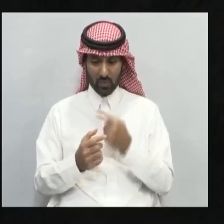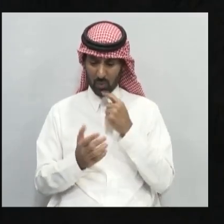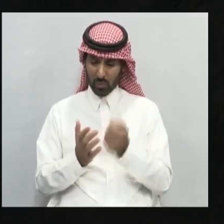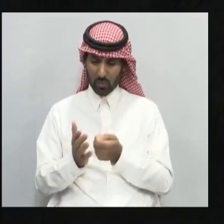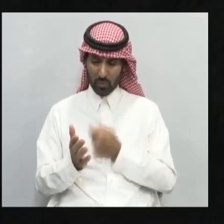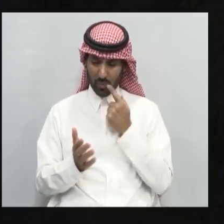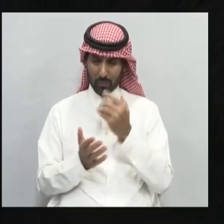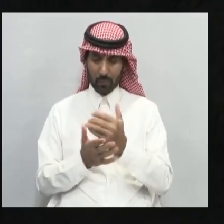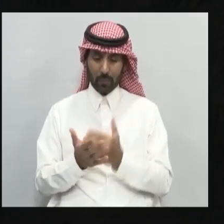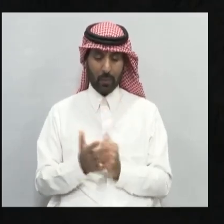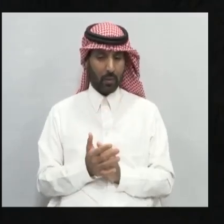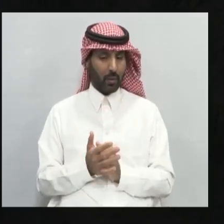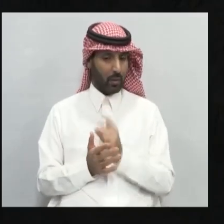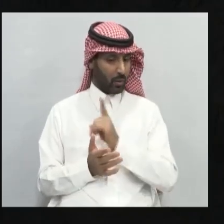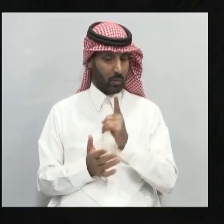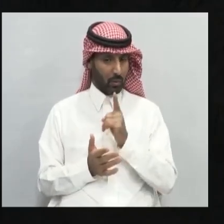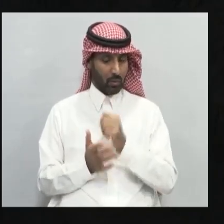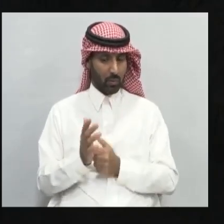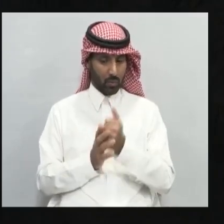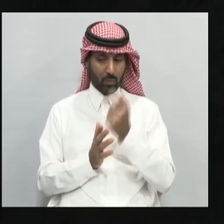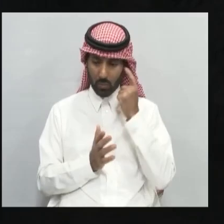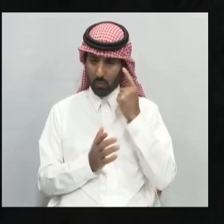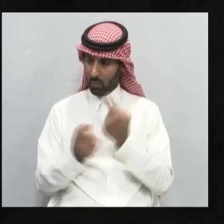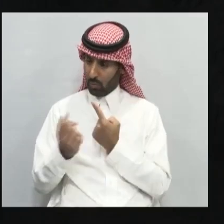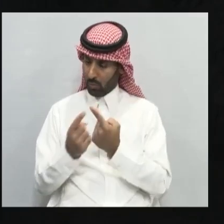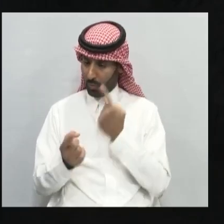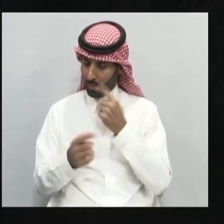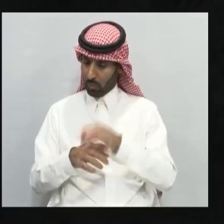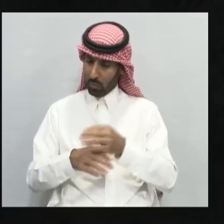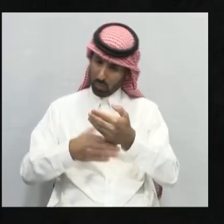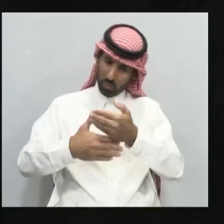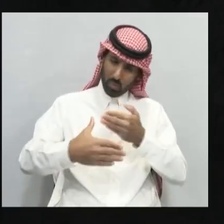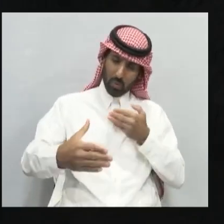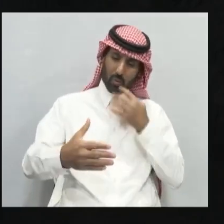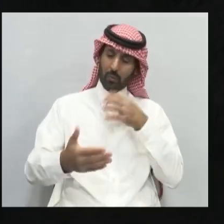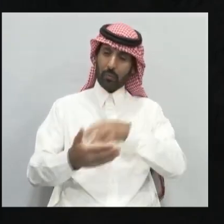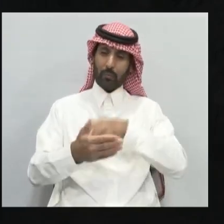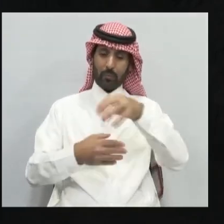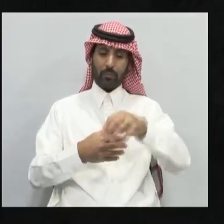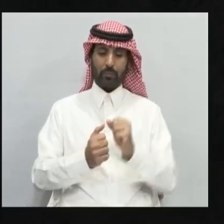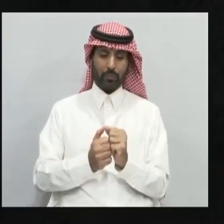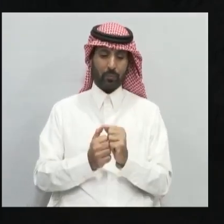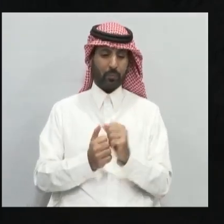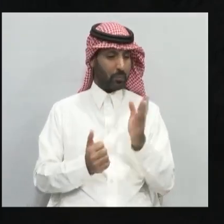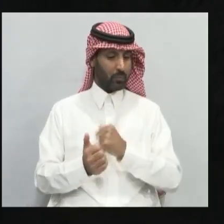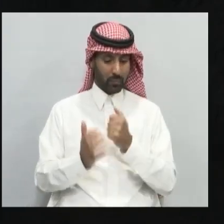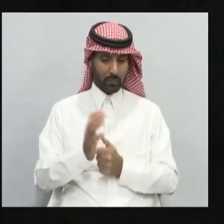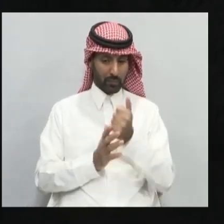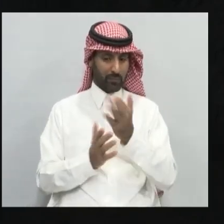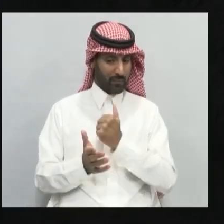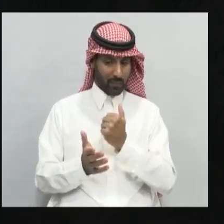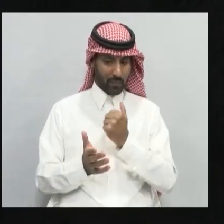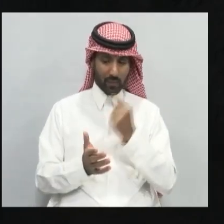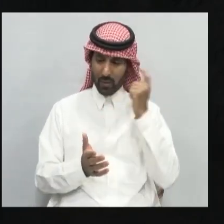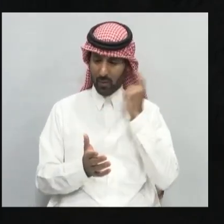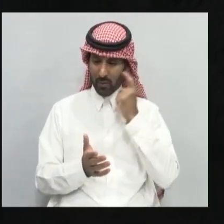handwriting. Maybe we won't be able to communicate with people who are far away. We wouldn't be able even